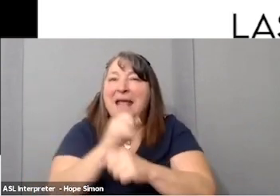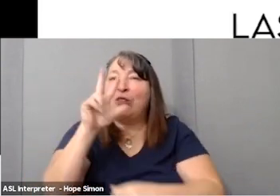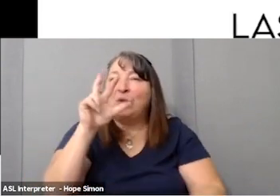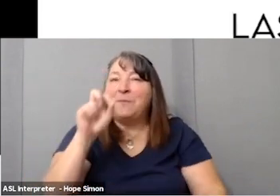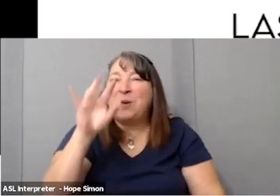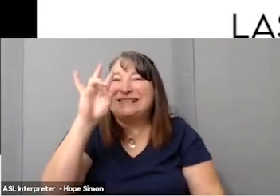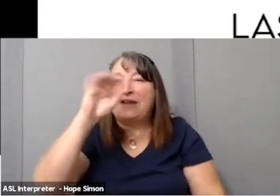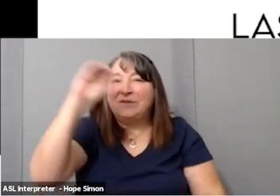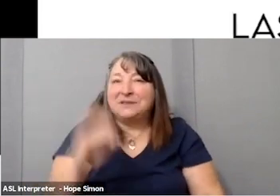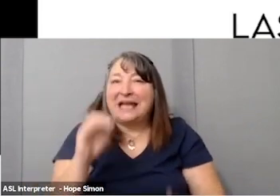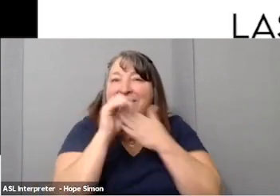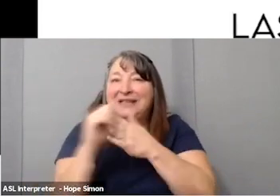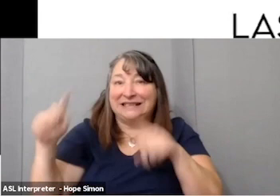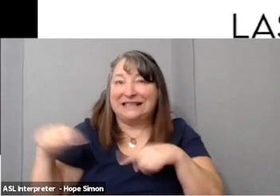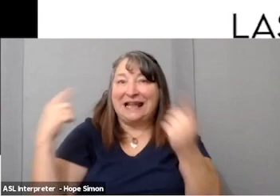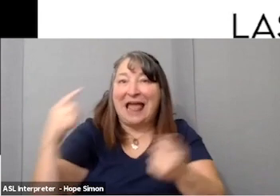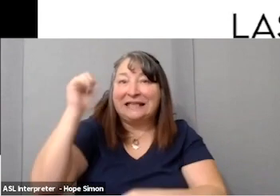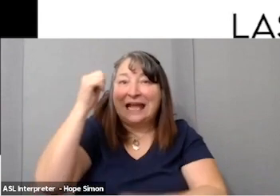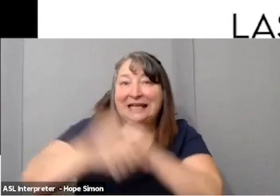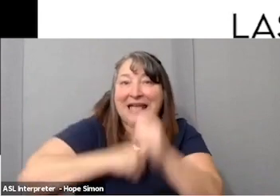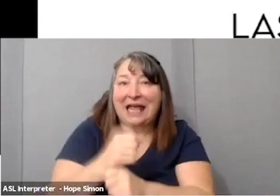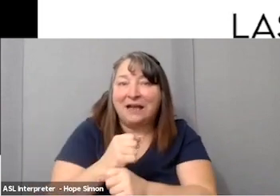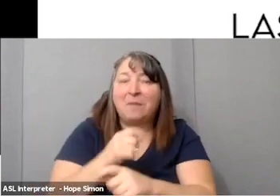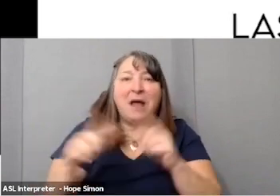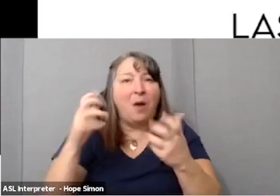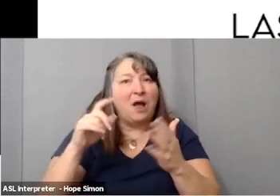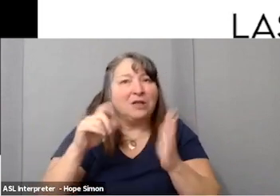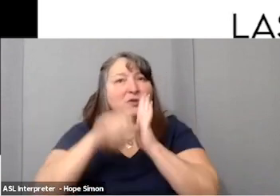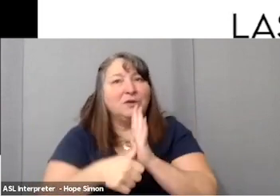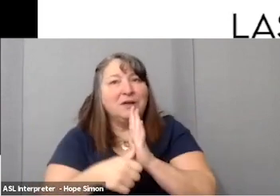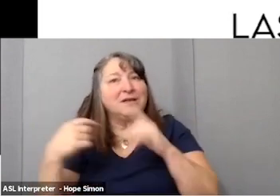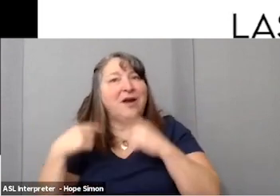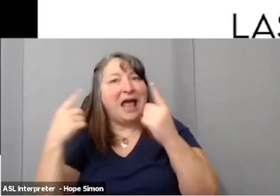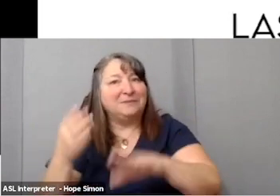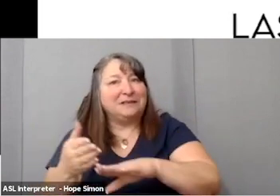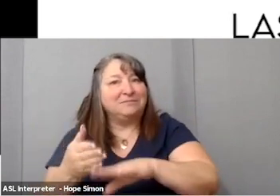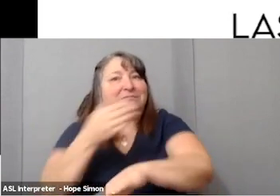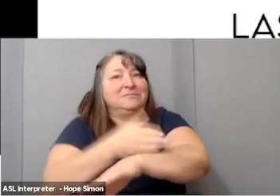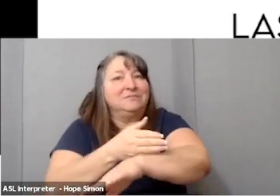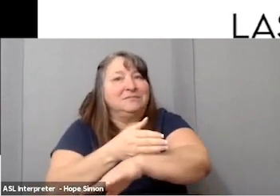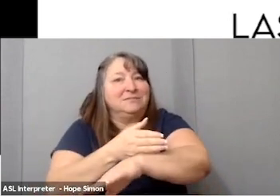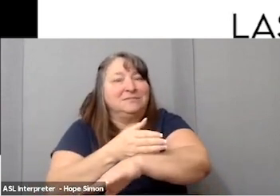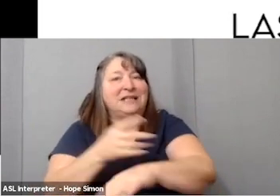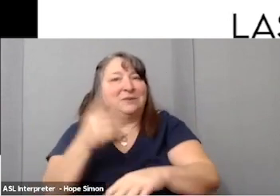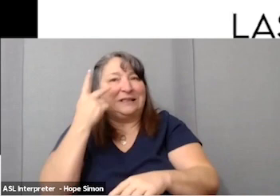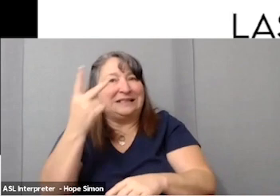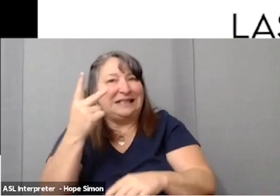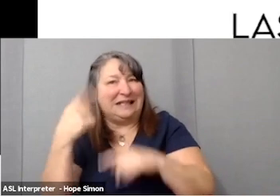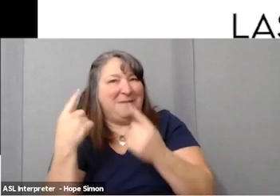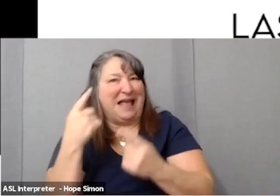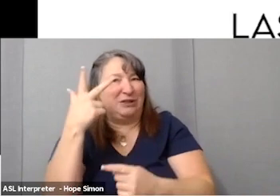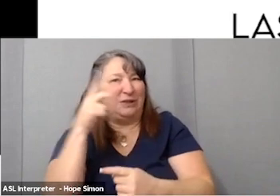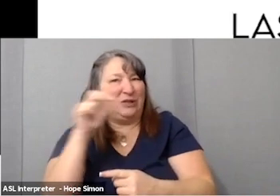3.7% of leads in the last decade. But I do want to note that there has been an uptick, as we see, especially in the past 3 or